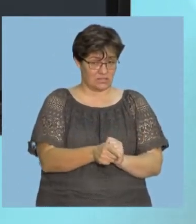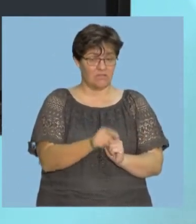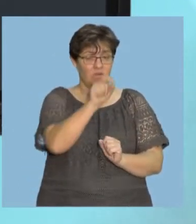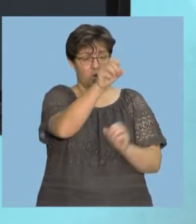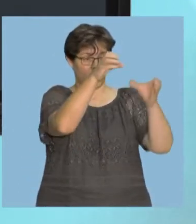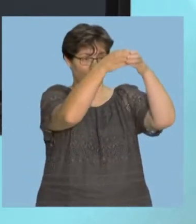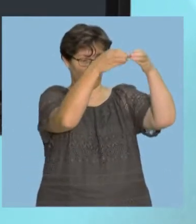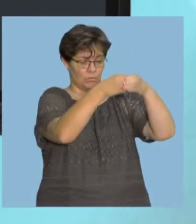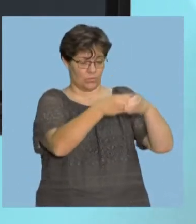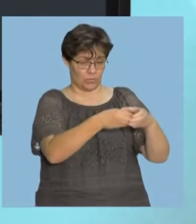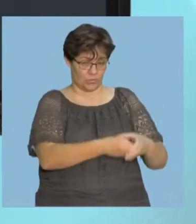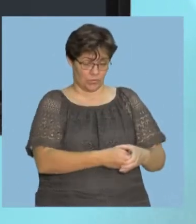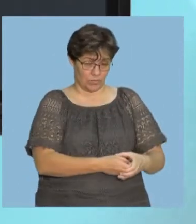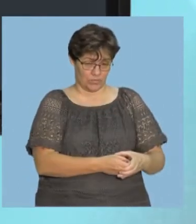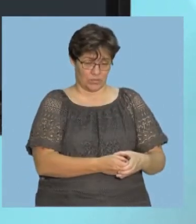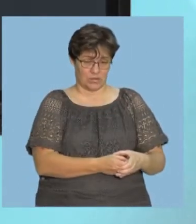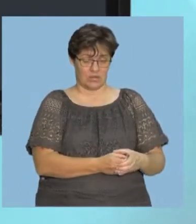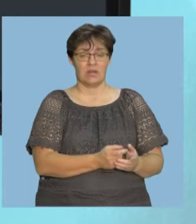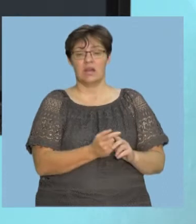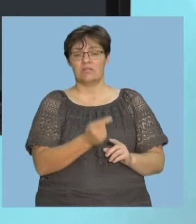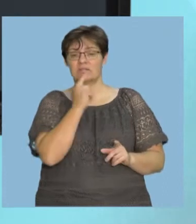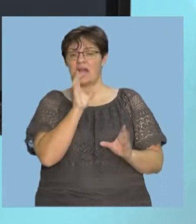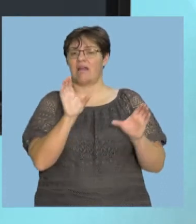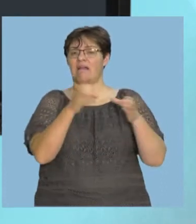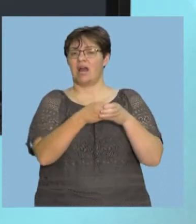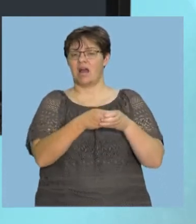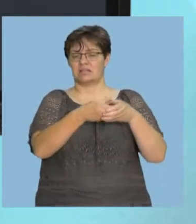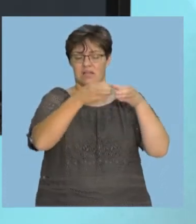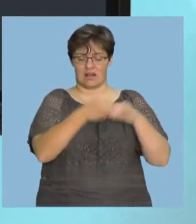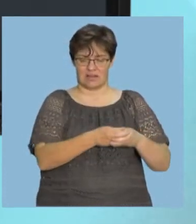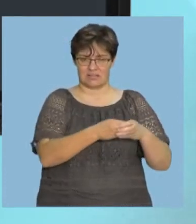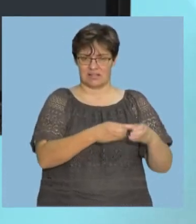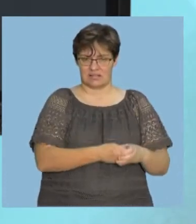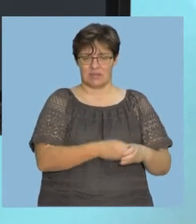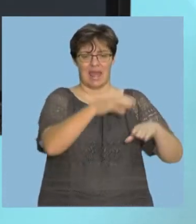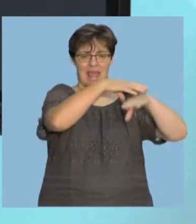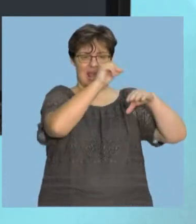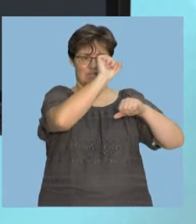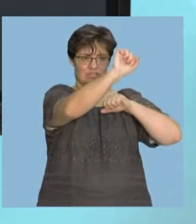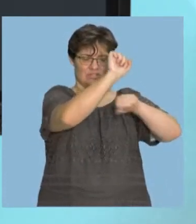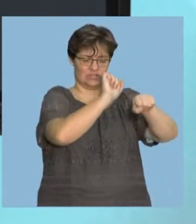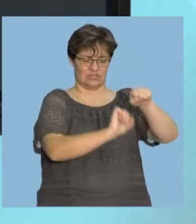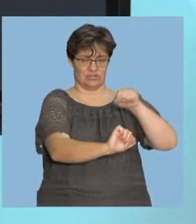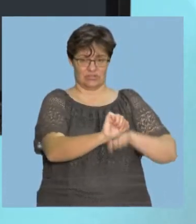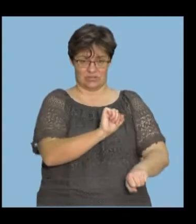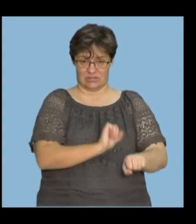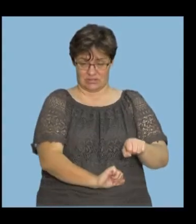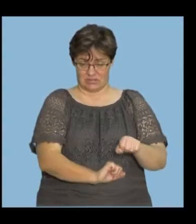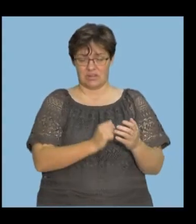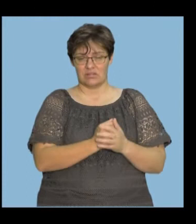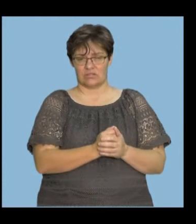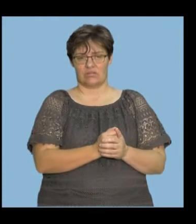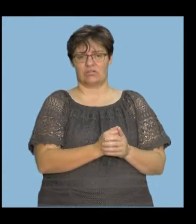per class interval. And when you talk about class interval, we're talking about the age category, which is 0 to